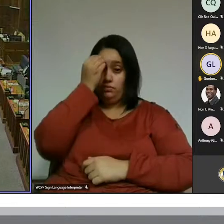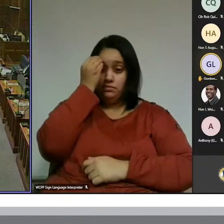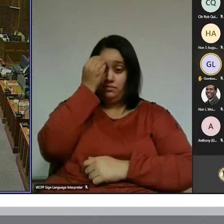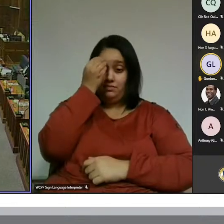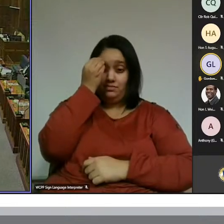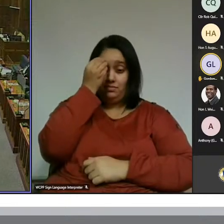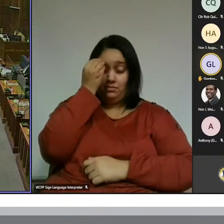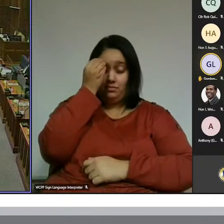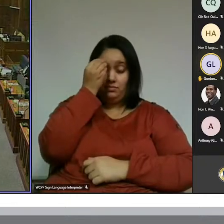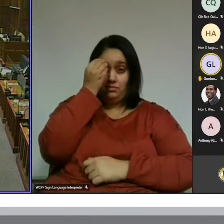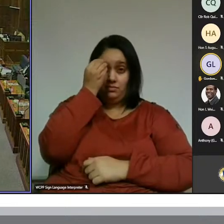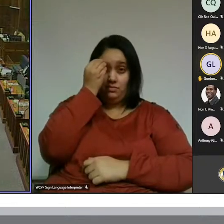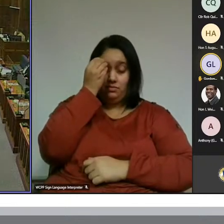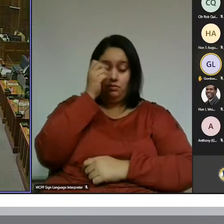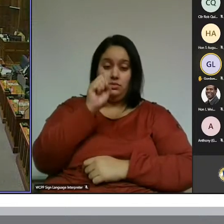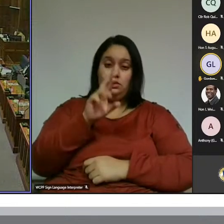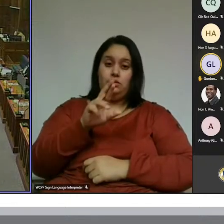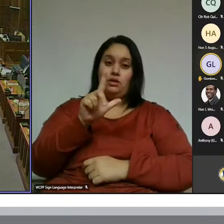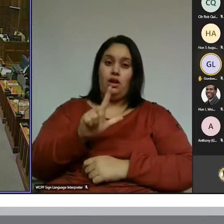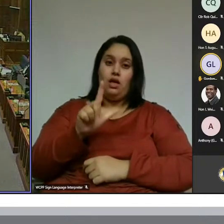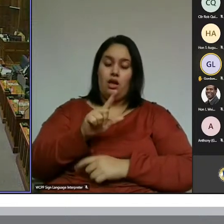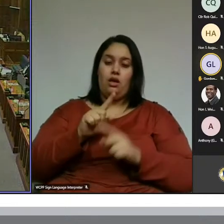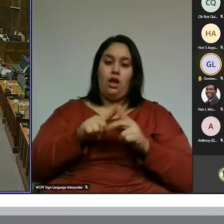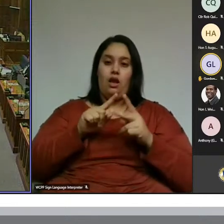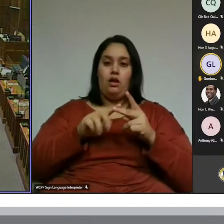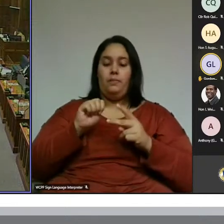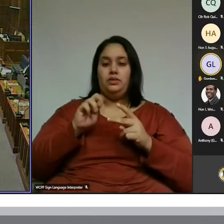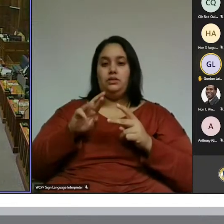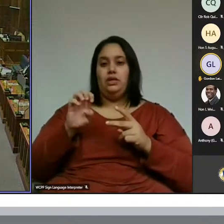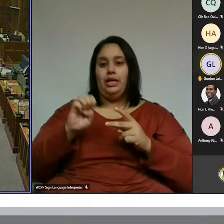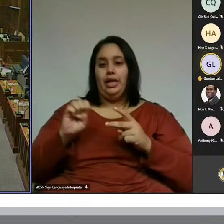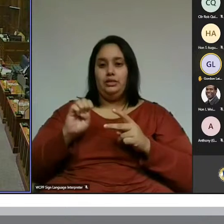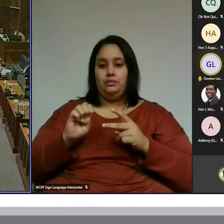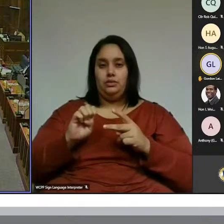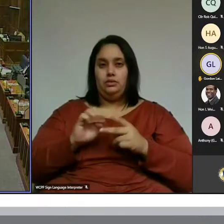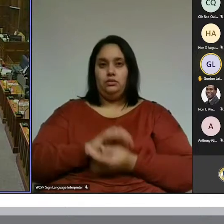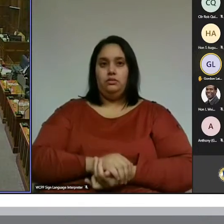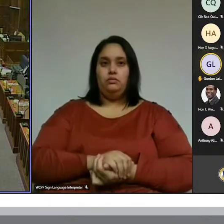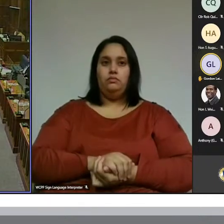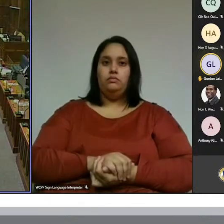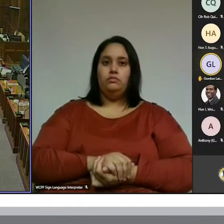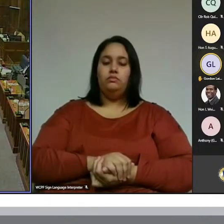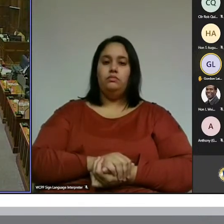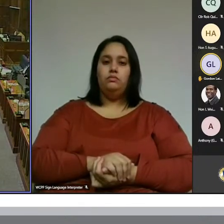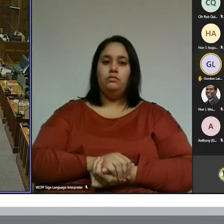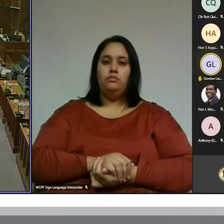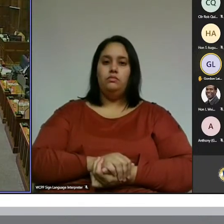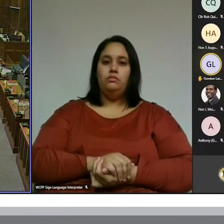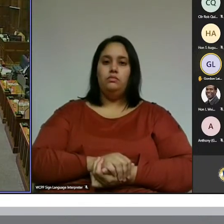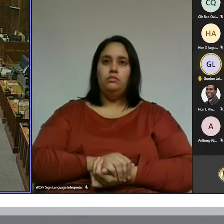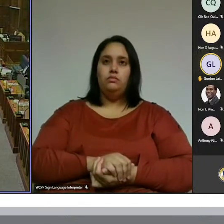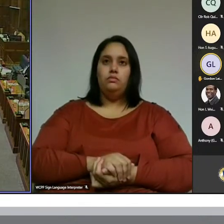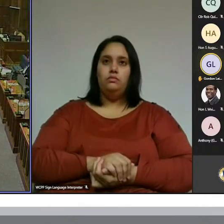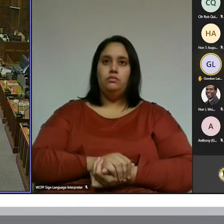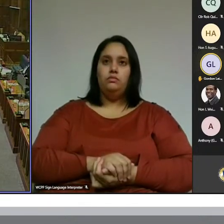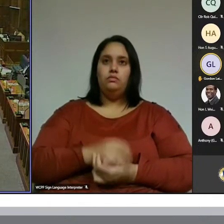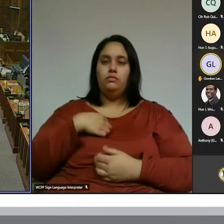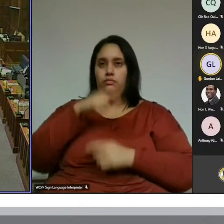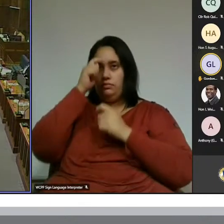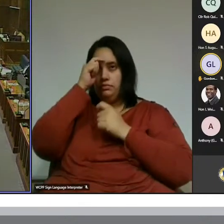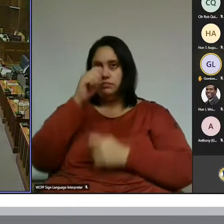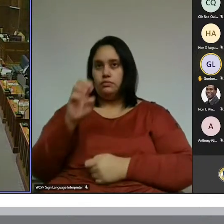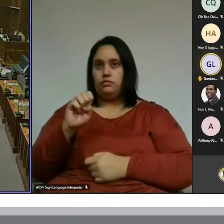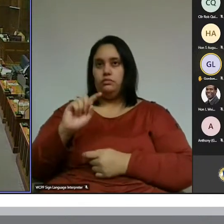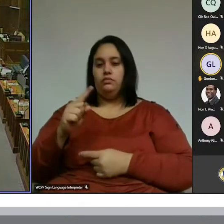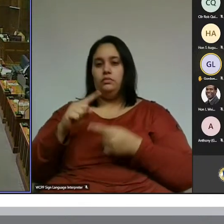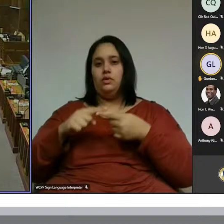from Mr. Lang and Mr. Rasmus. I recognize Mr. Rasmus first and then Mr.